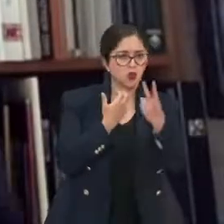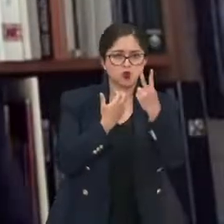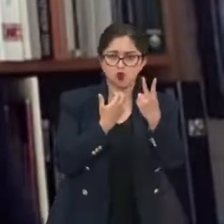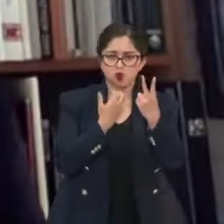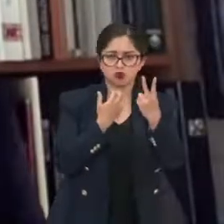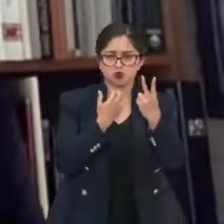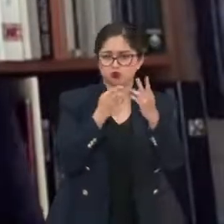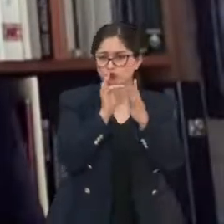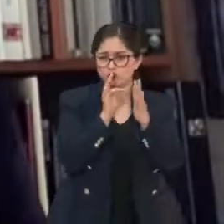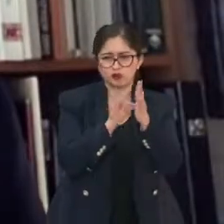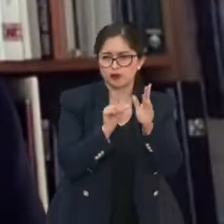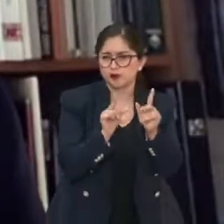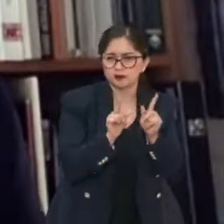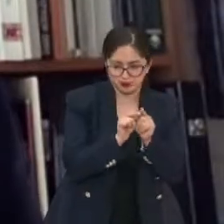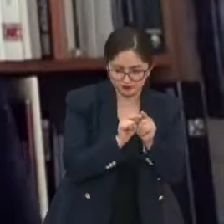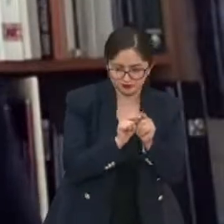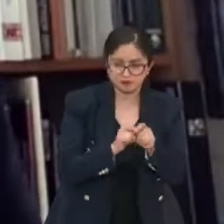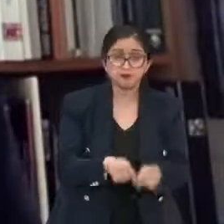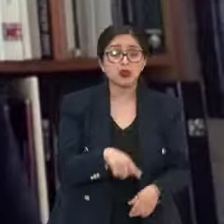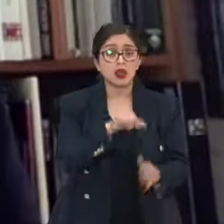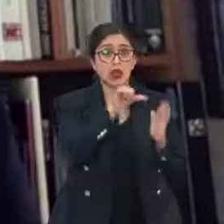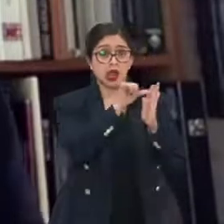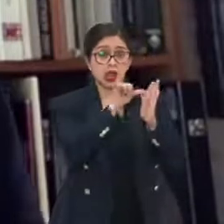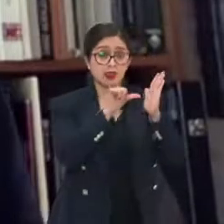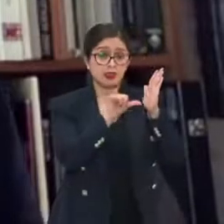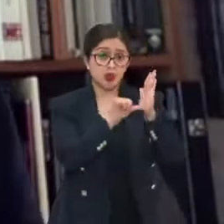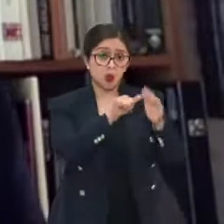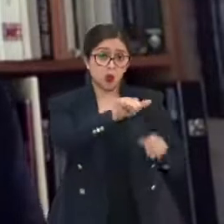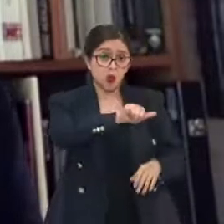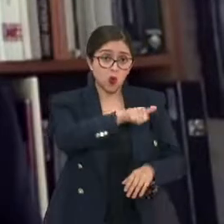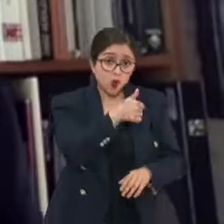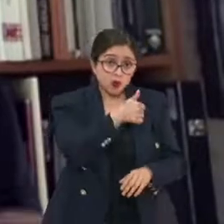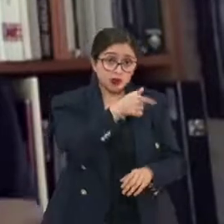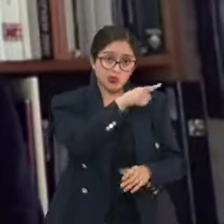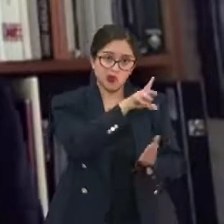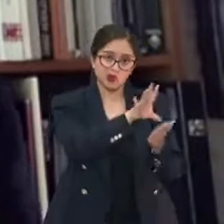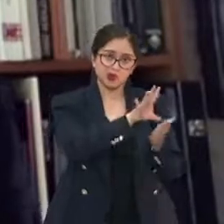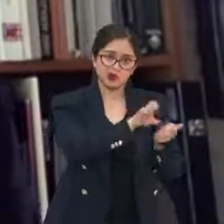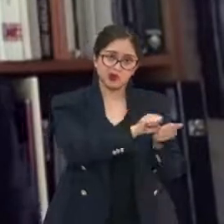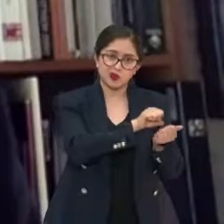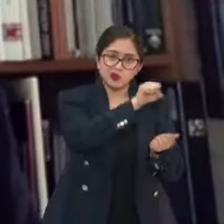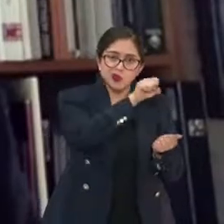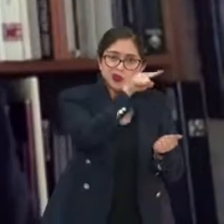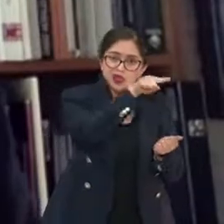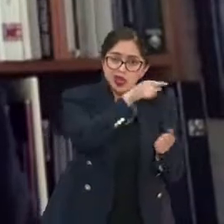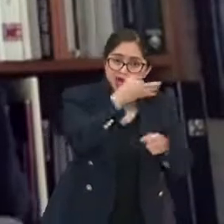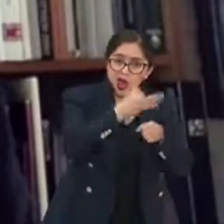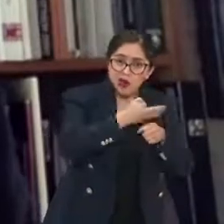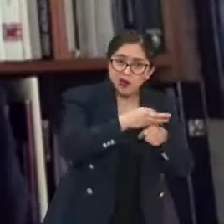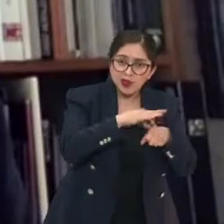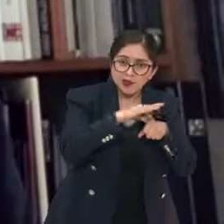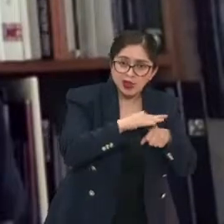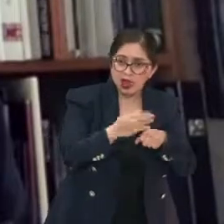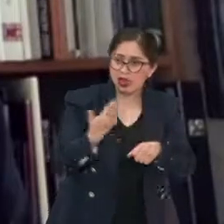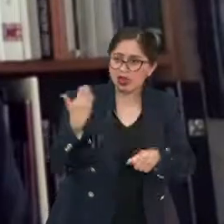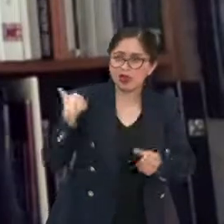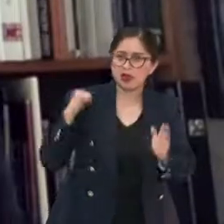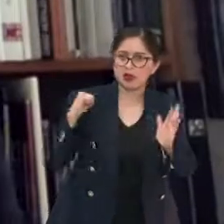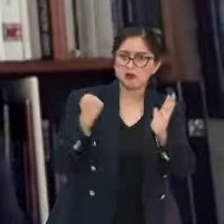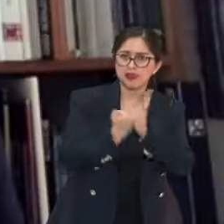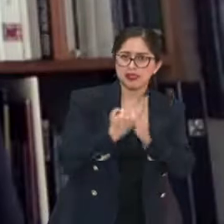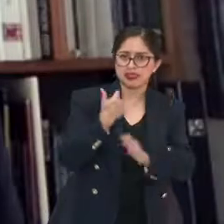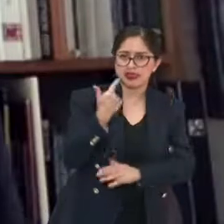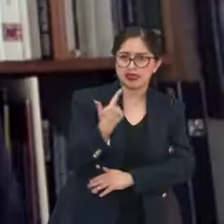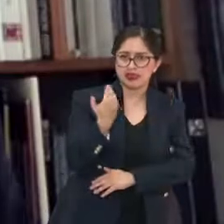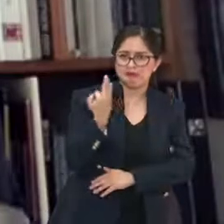great talk of Mr. Alce, I would like to highlight two things. Article 11 of